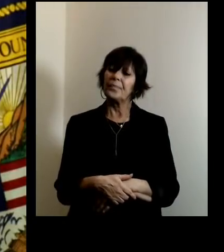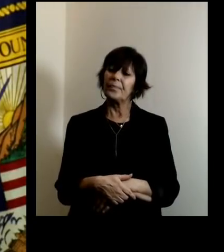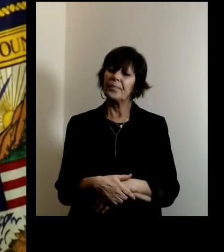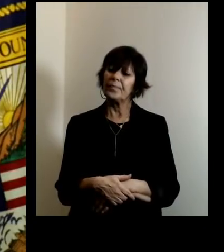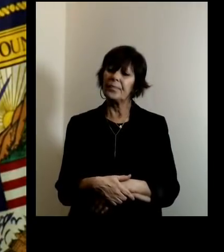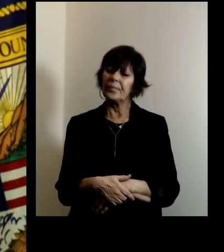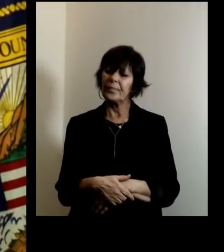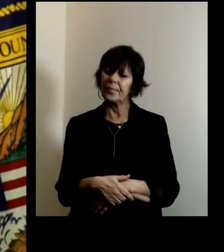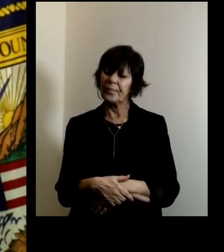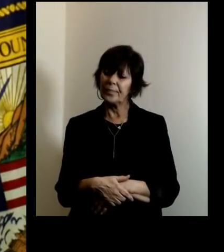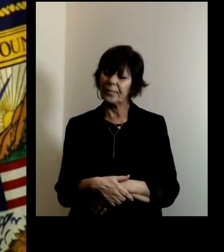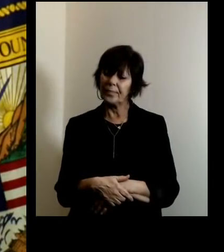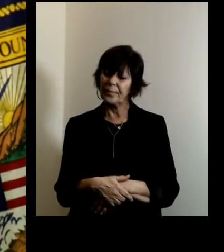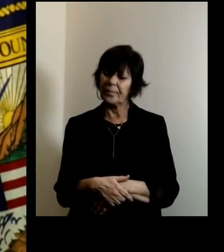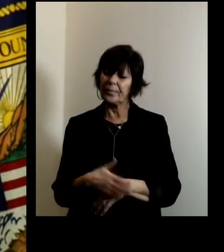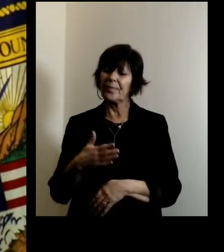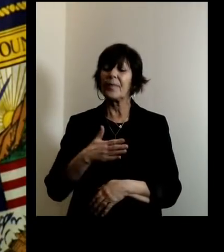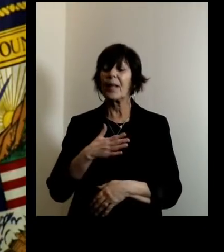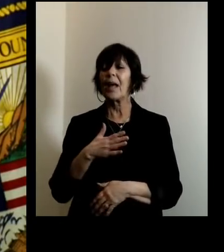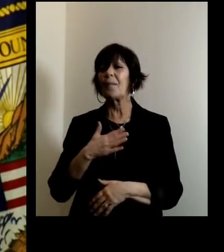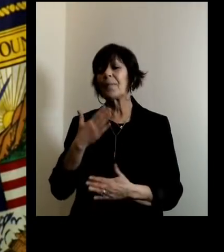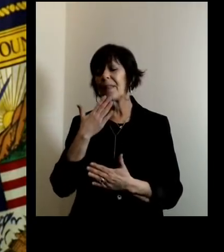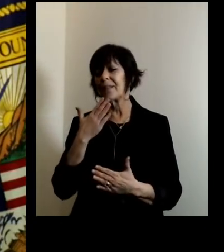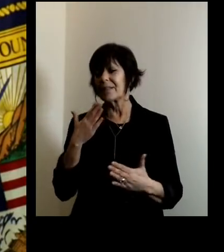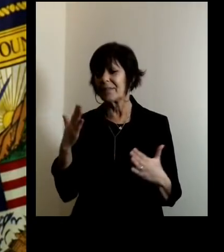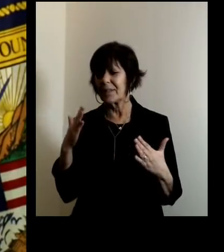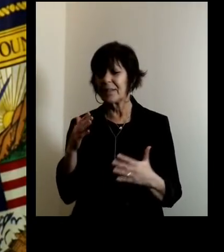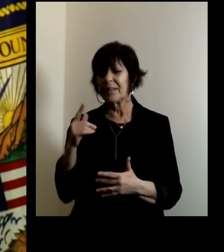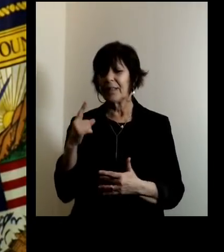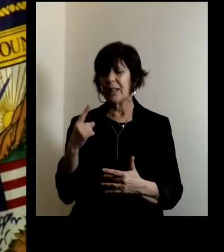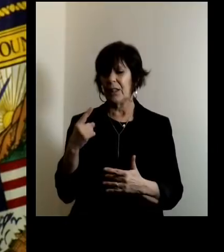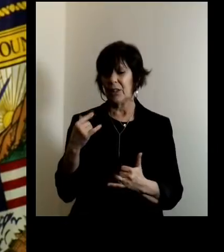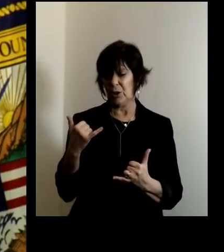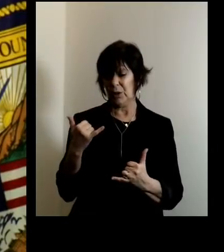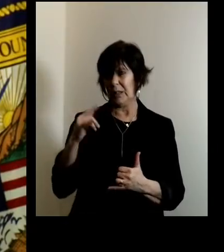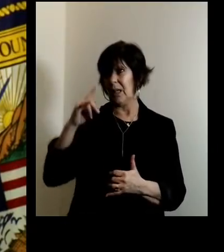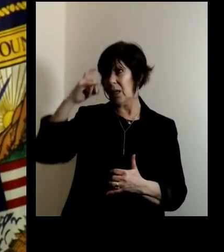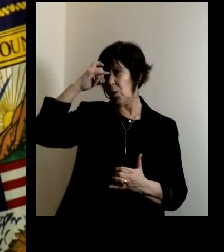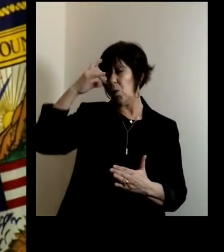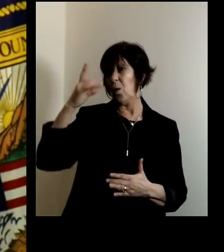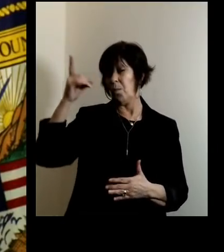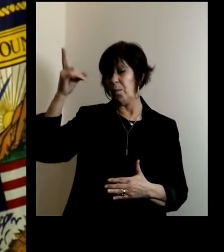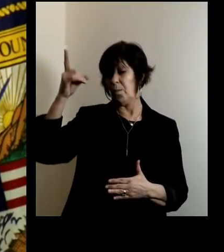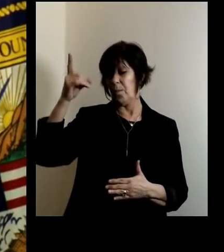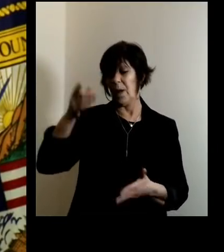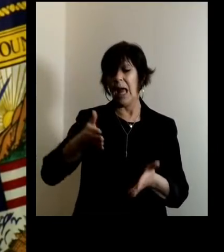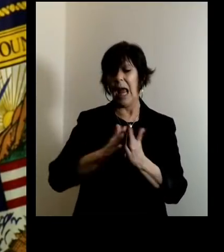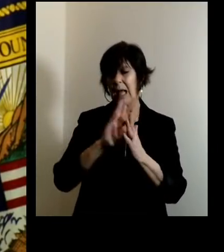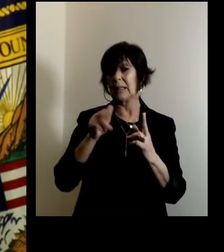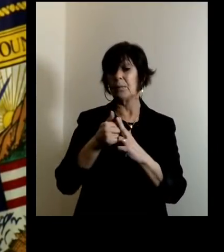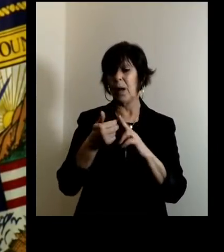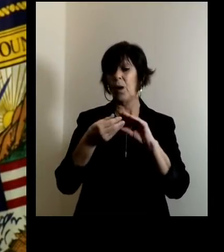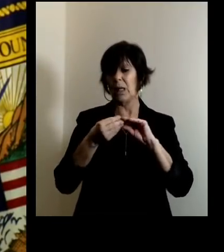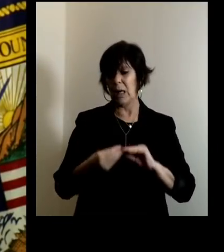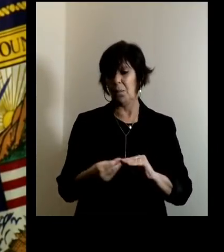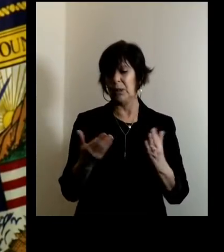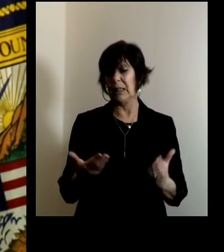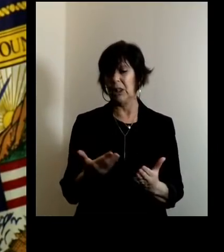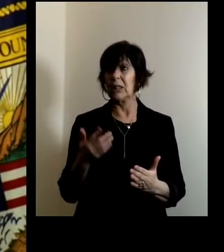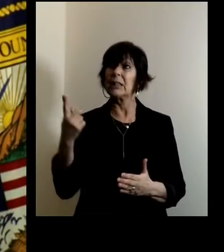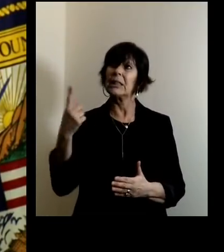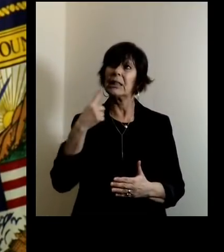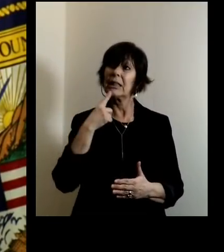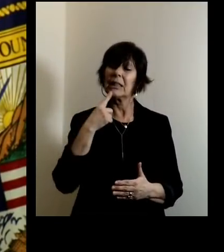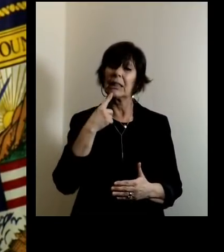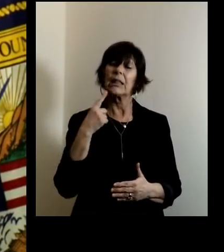Good afternoon, Mark, and happy Thanksgiving. Earlier today, Governor Cuomo, when asked about the Erie County numbers, indicated that,